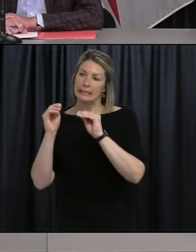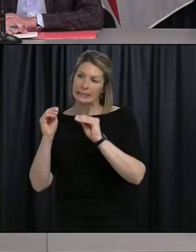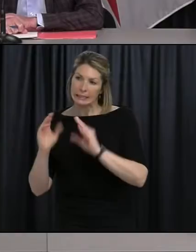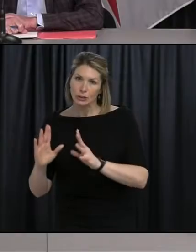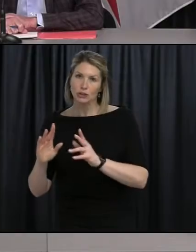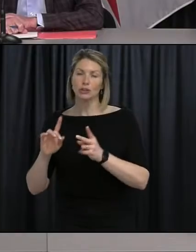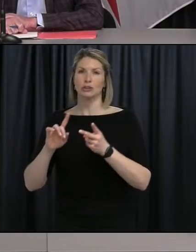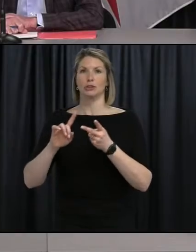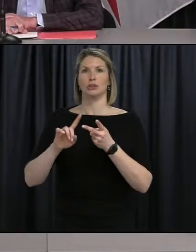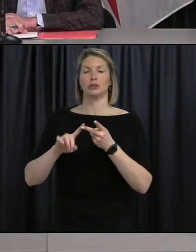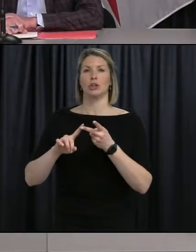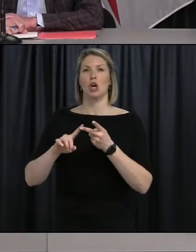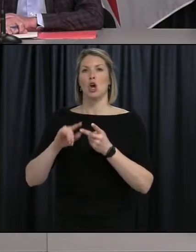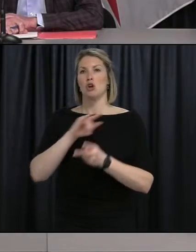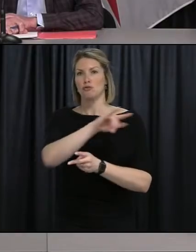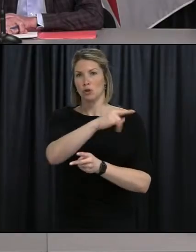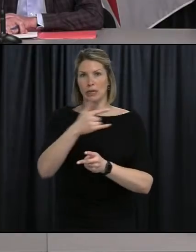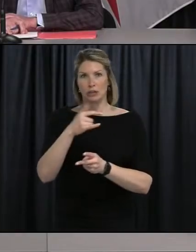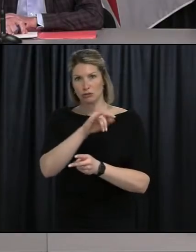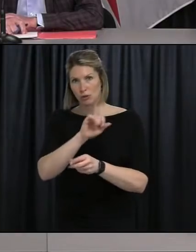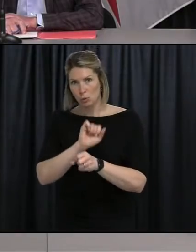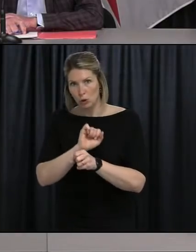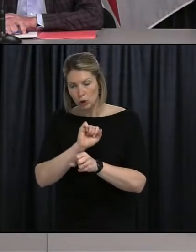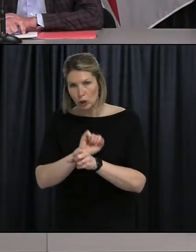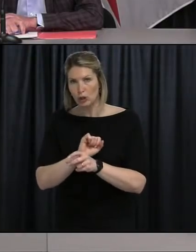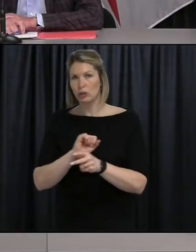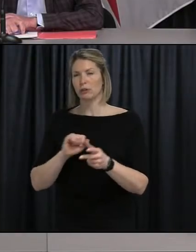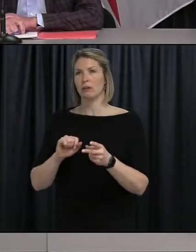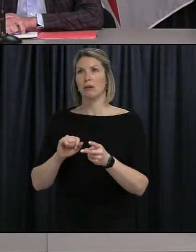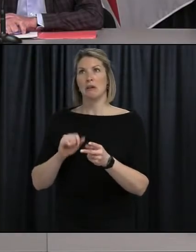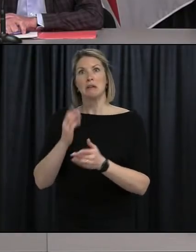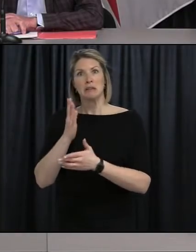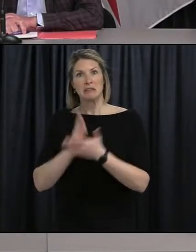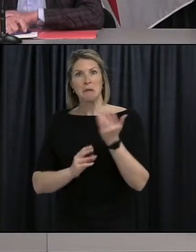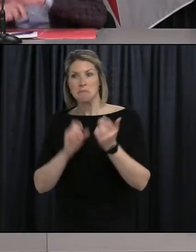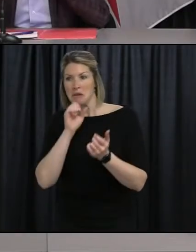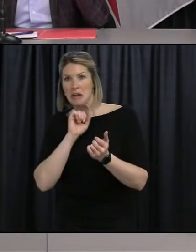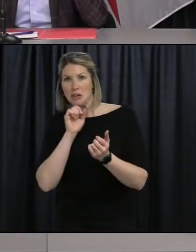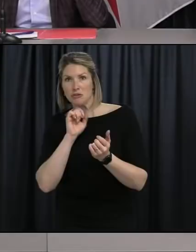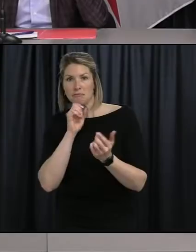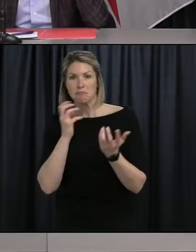category, why are they not being given first dibs on the AstraZeneca